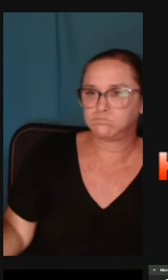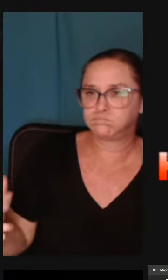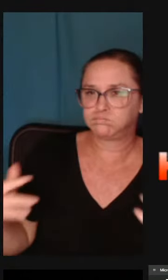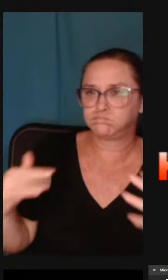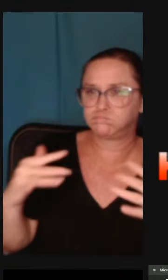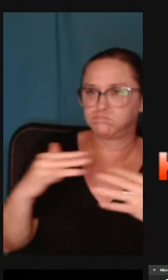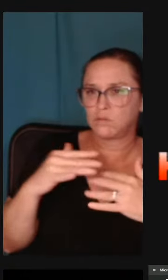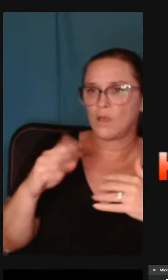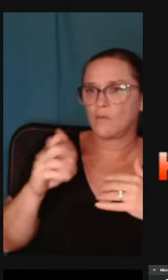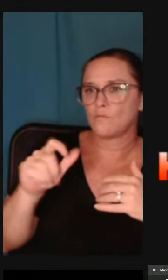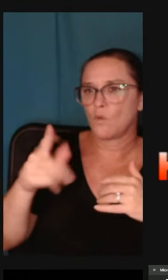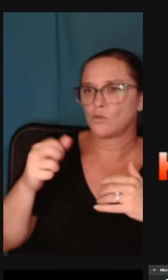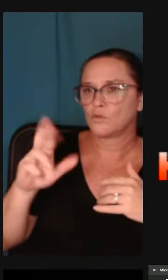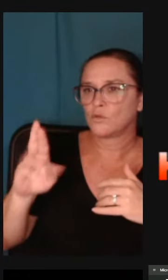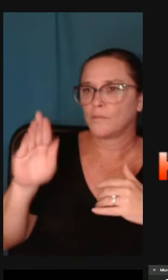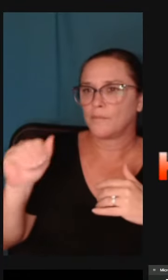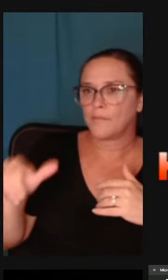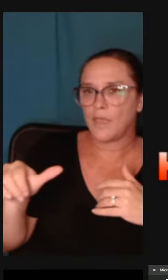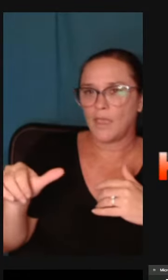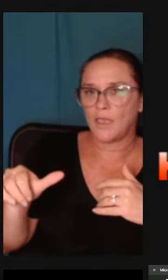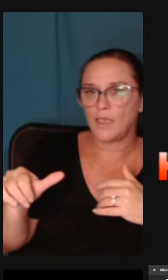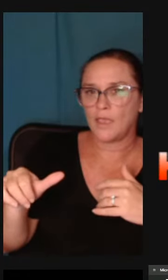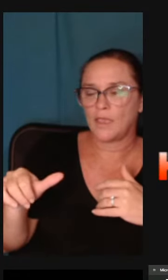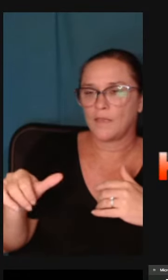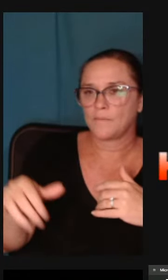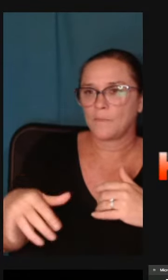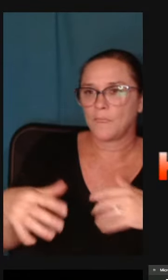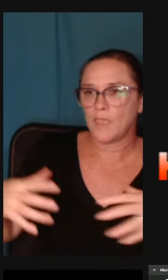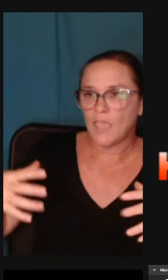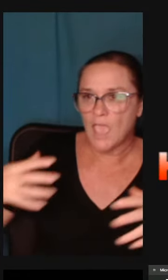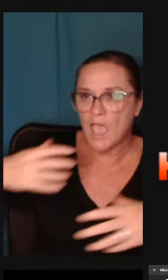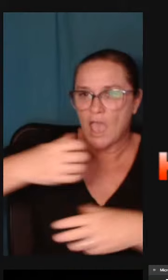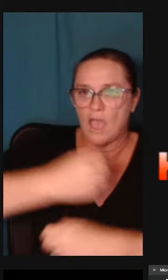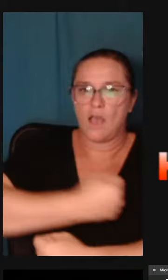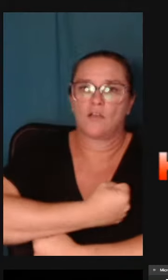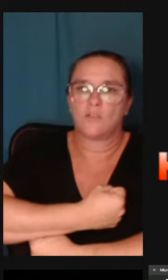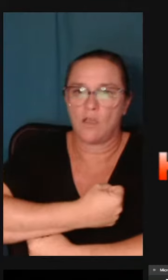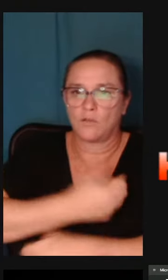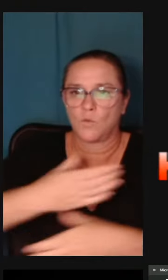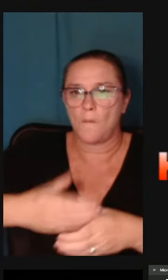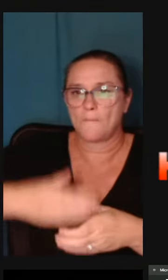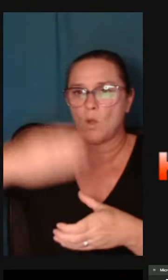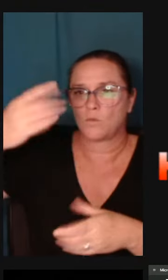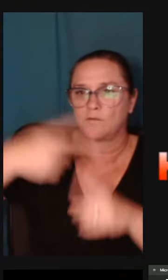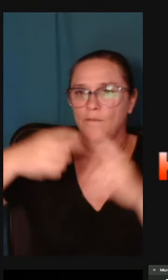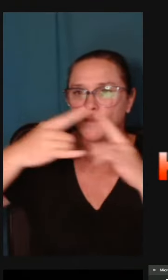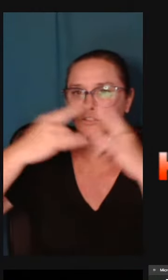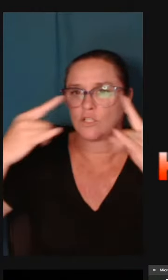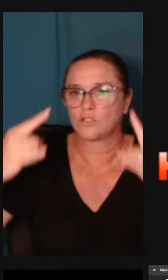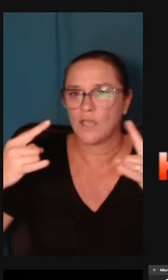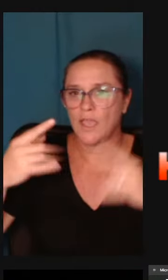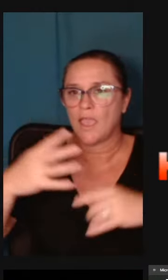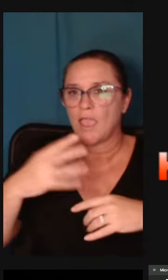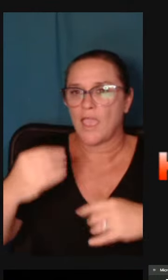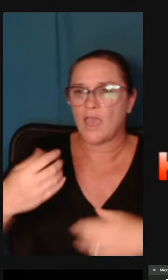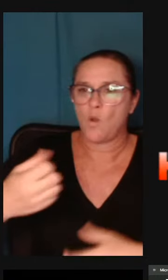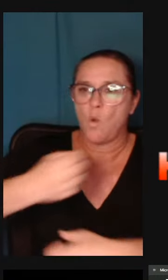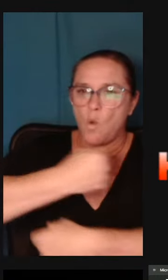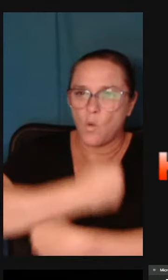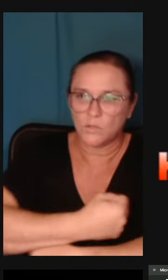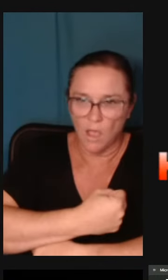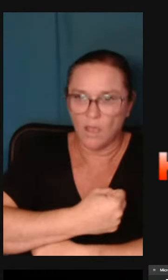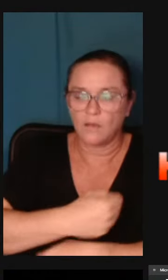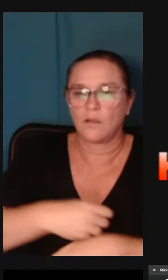Bay. He grips a post inside the shelter and clung on as the tsunami